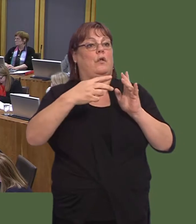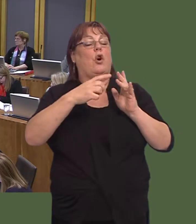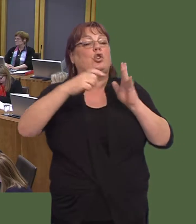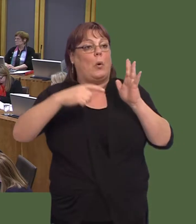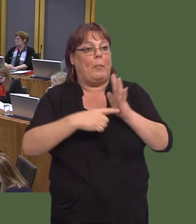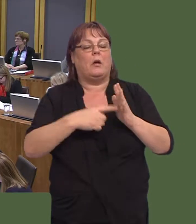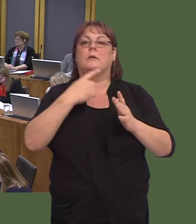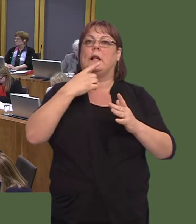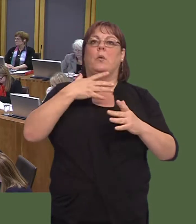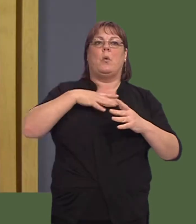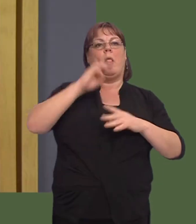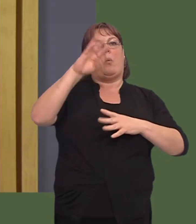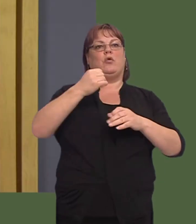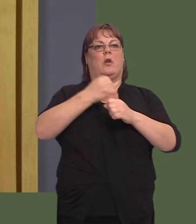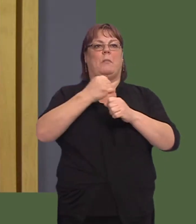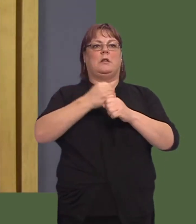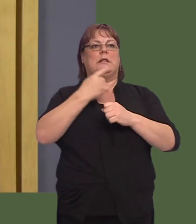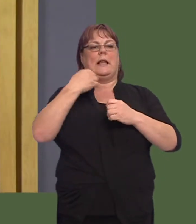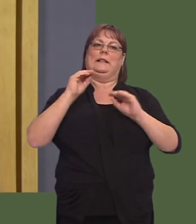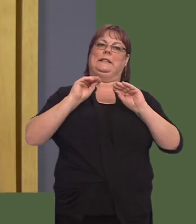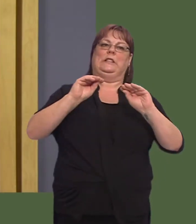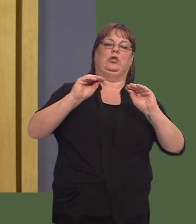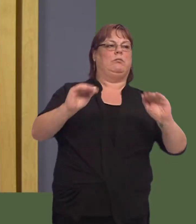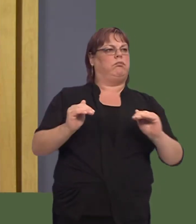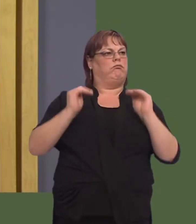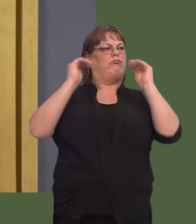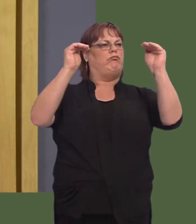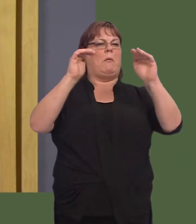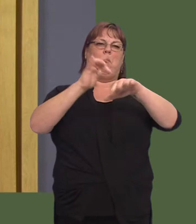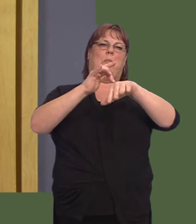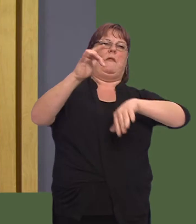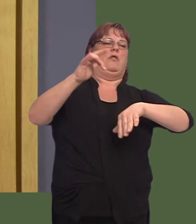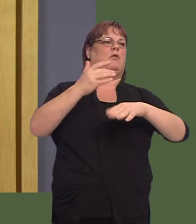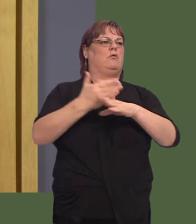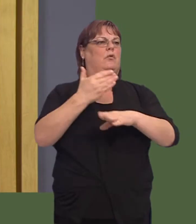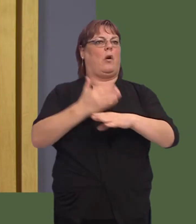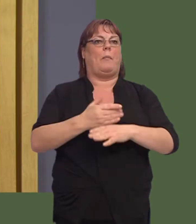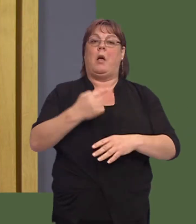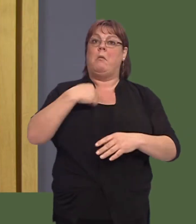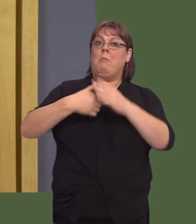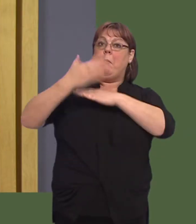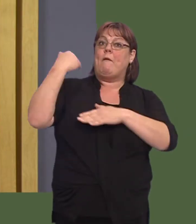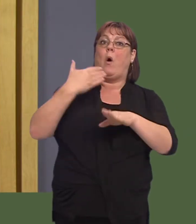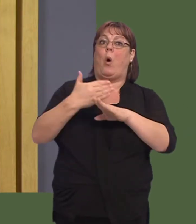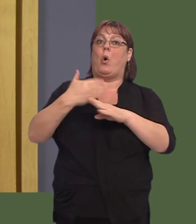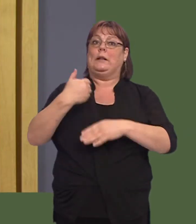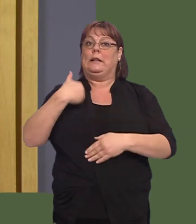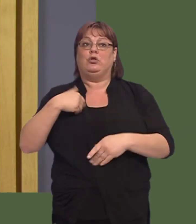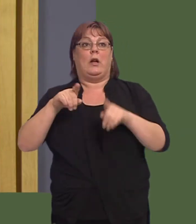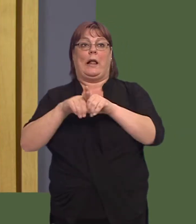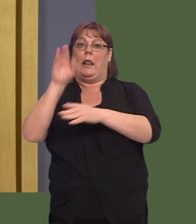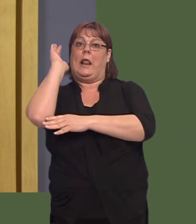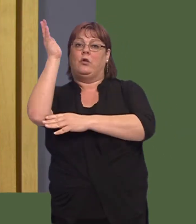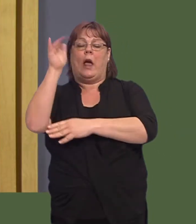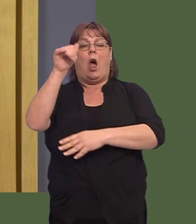to promote teaching in Wales as a high-status, valued and flexible profession. And I know personally, as a former teacher and visiting lecturer,